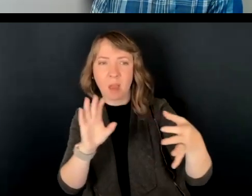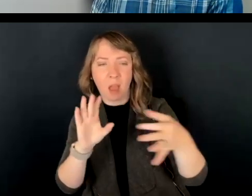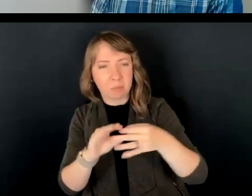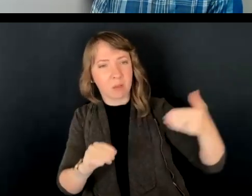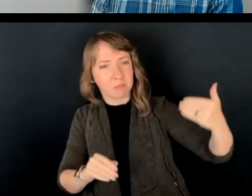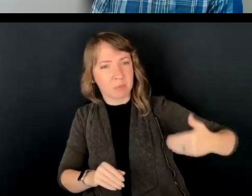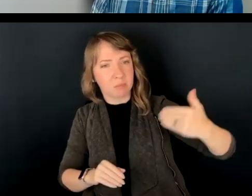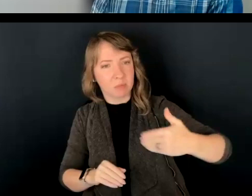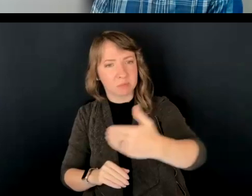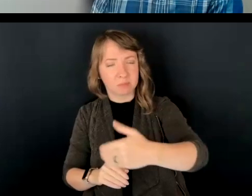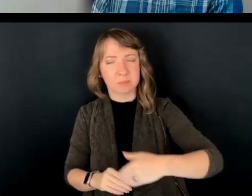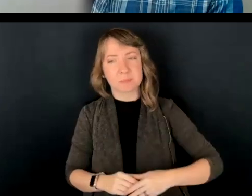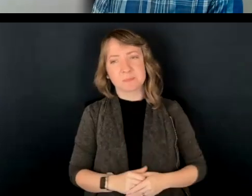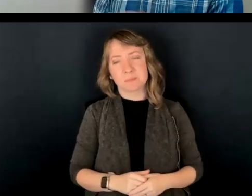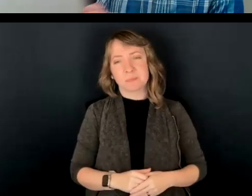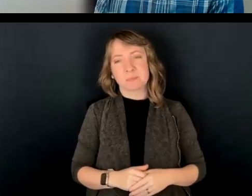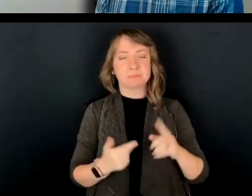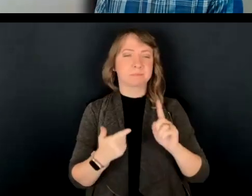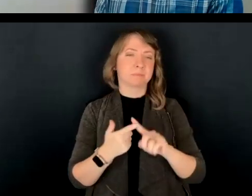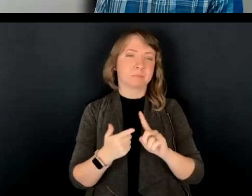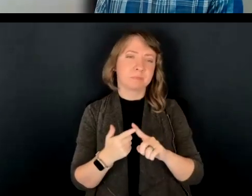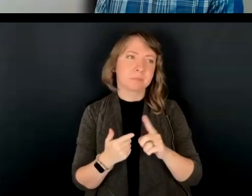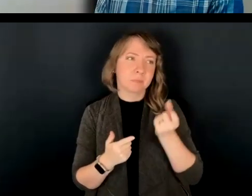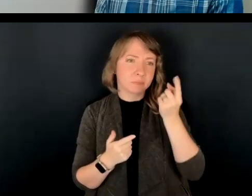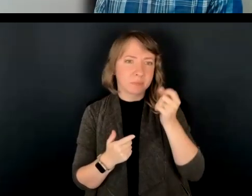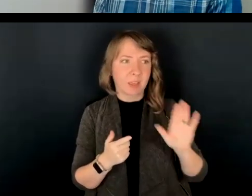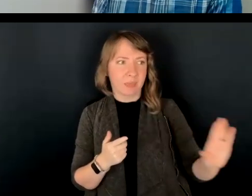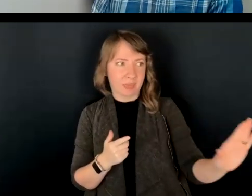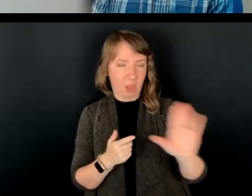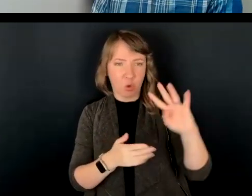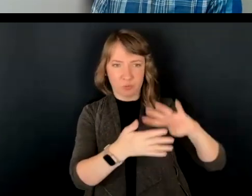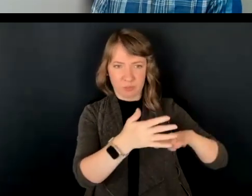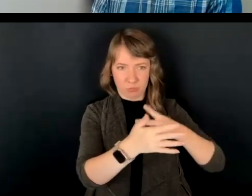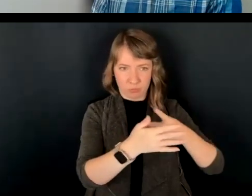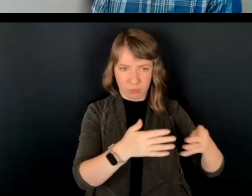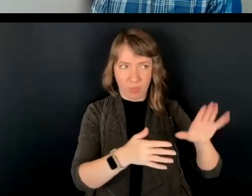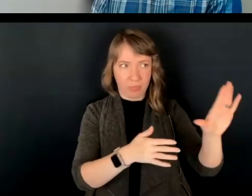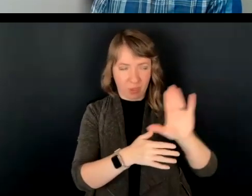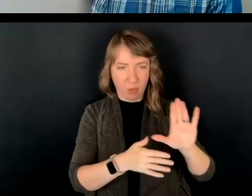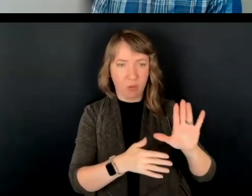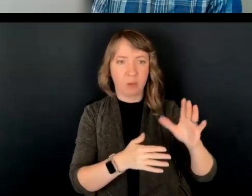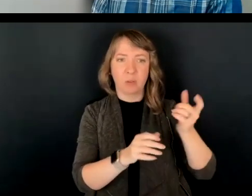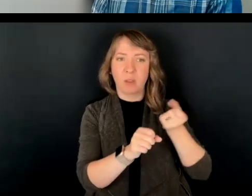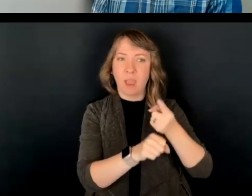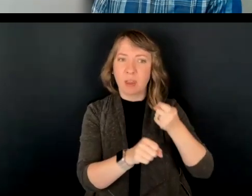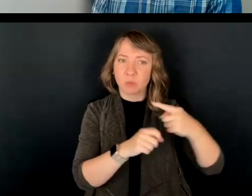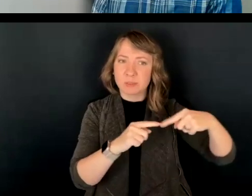And understanding everyone's annual cycles and schedules is really important.